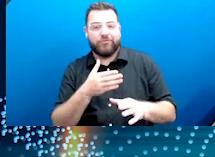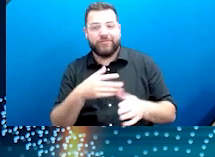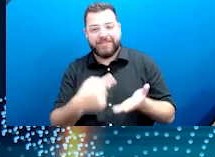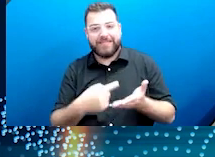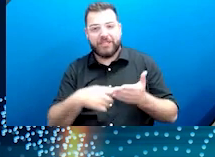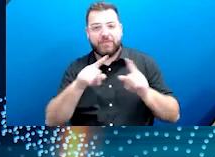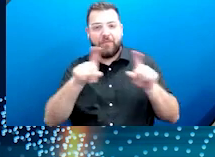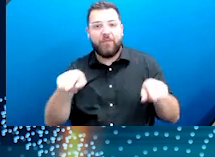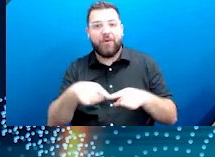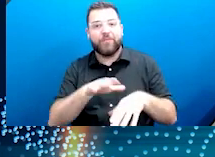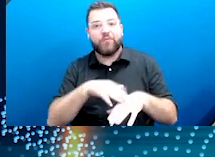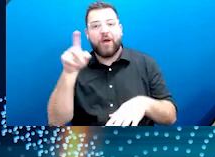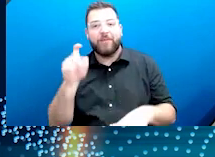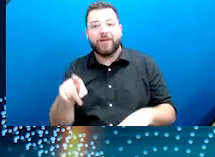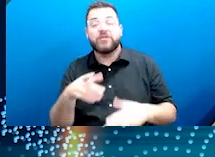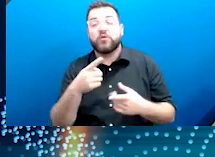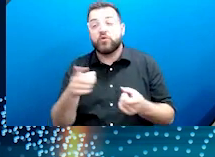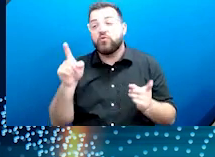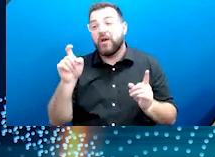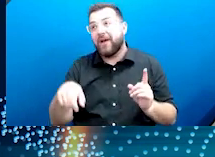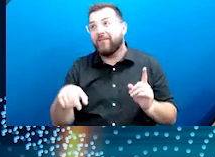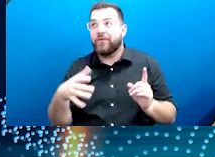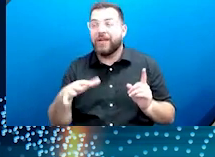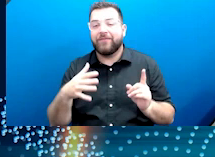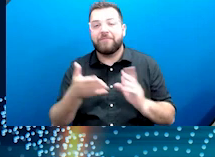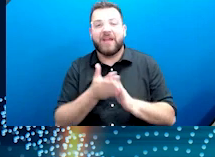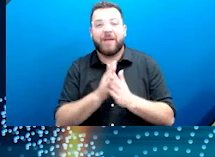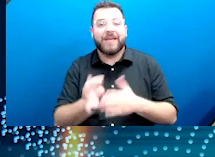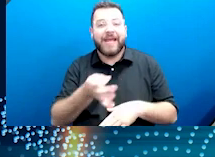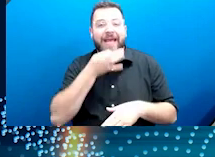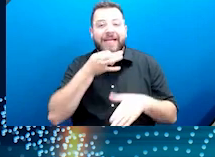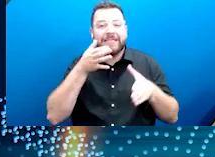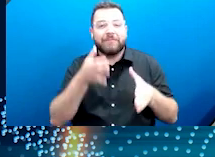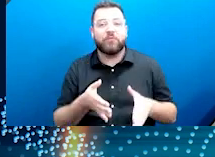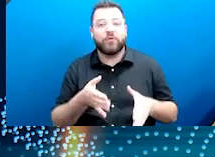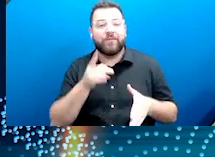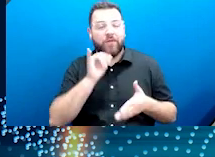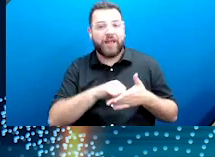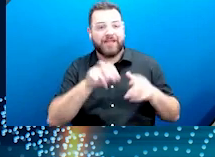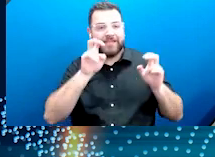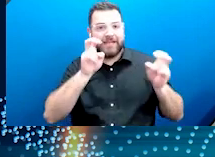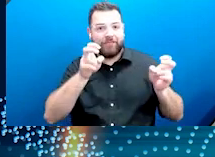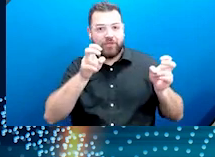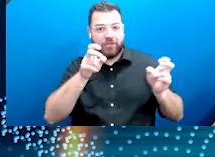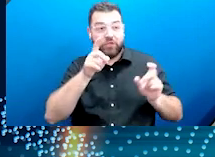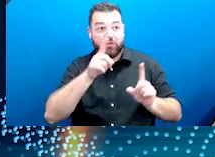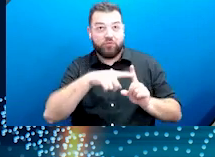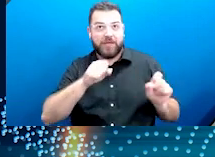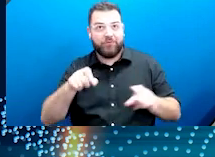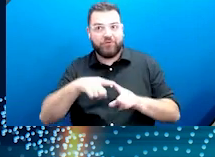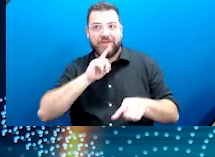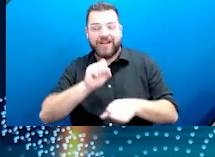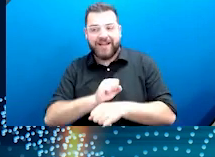better. So you have to be kind of an expert in the subject matter to even ask the